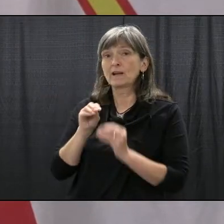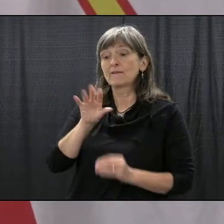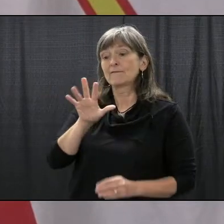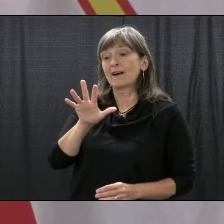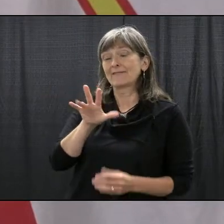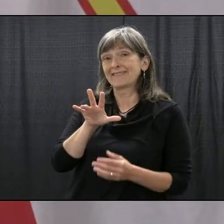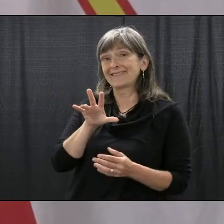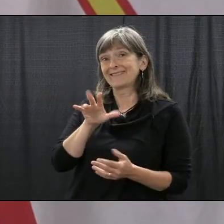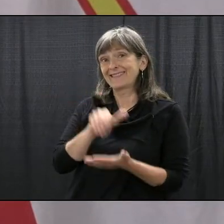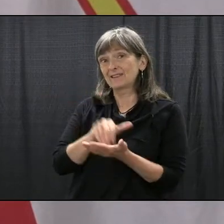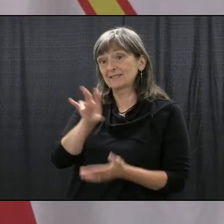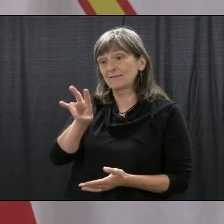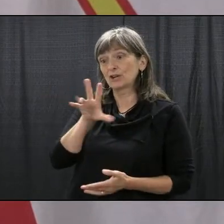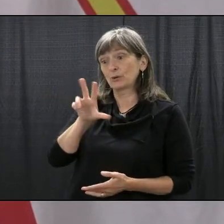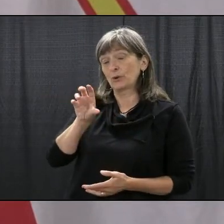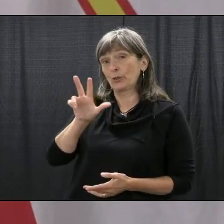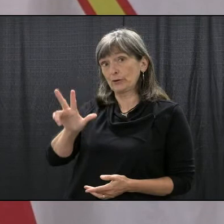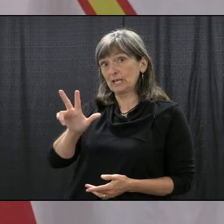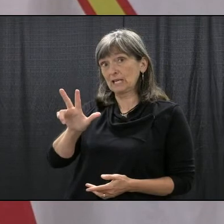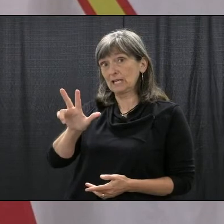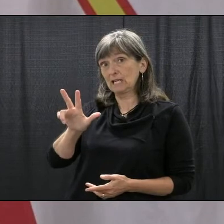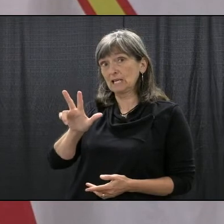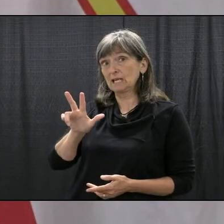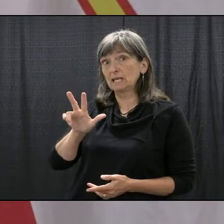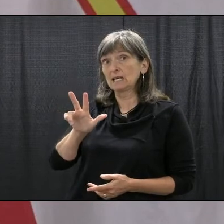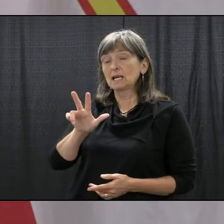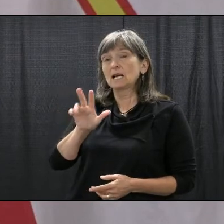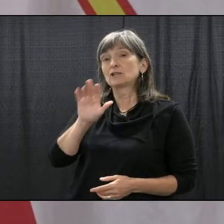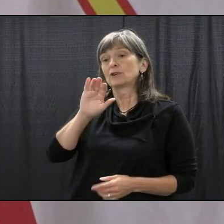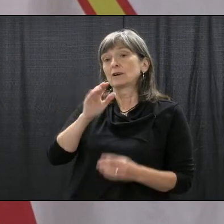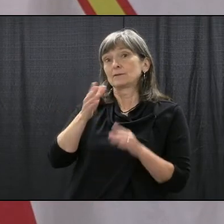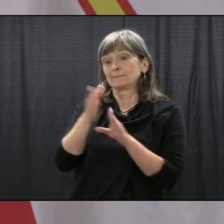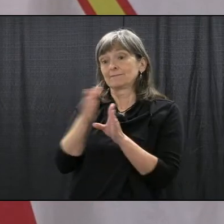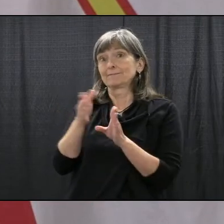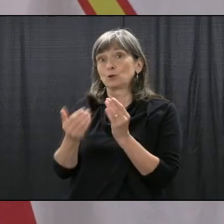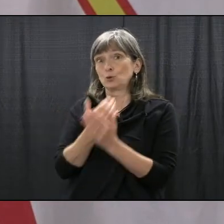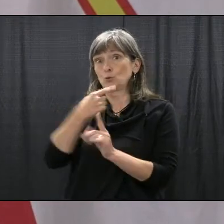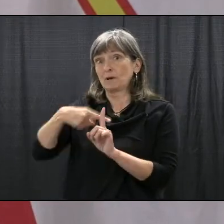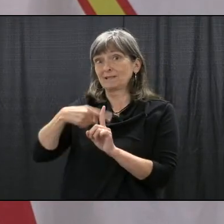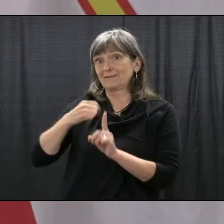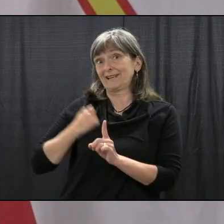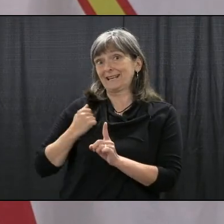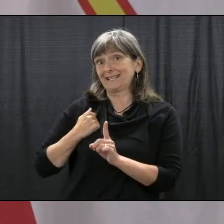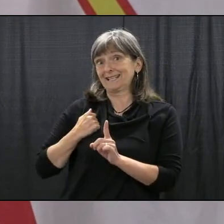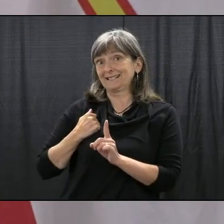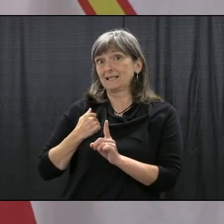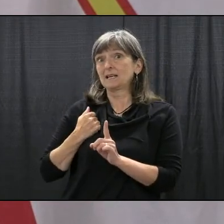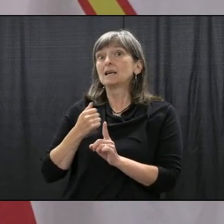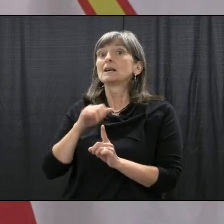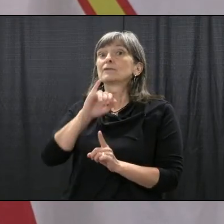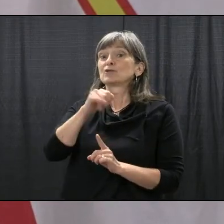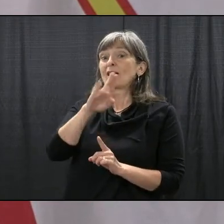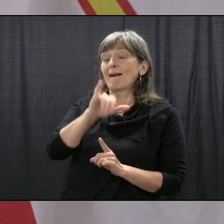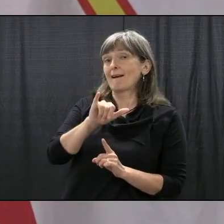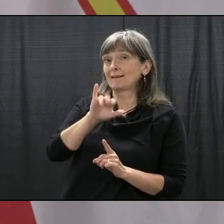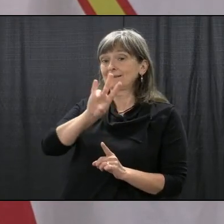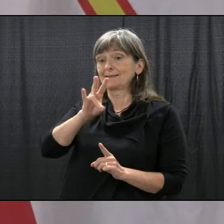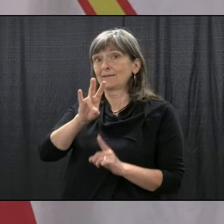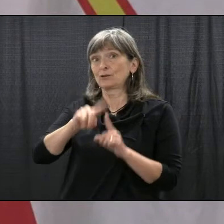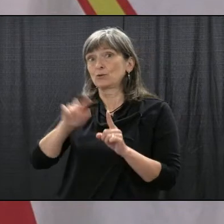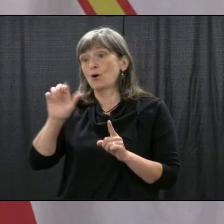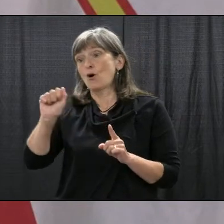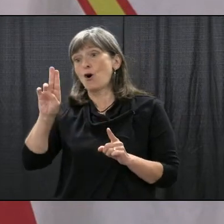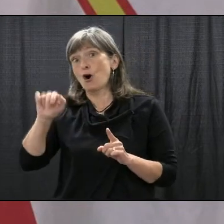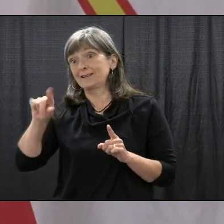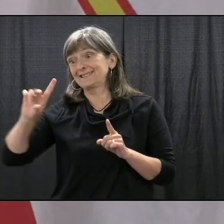5,703 new cases were reported in Canada between July 27th and August the 2nd, which is a 60% increase from the previous week, and all